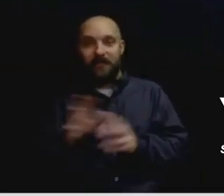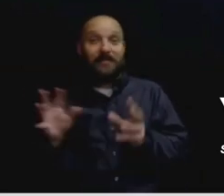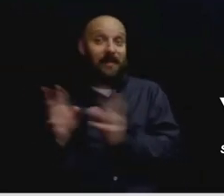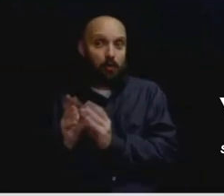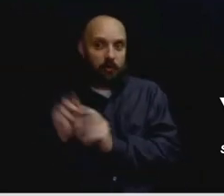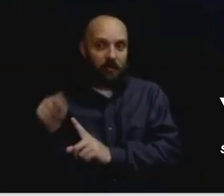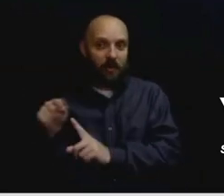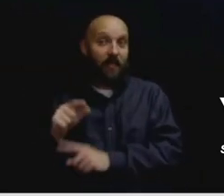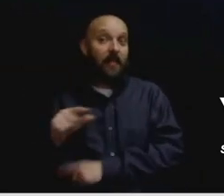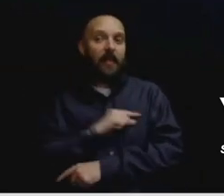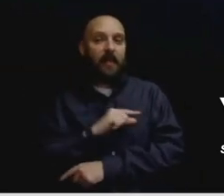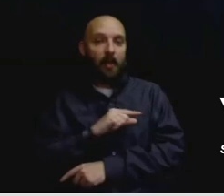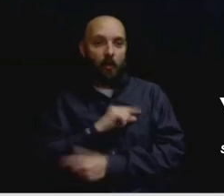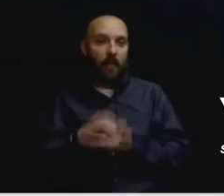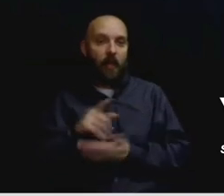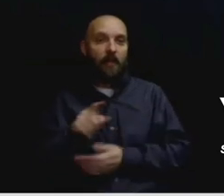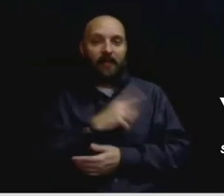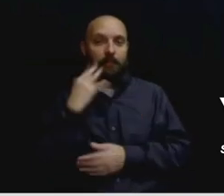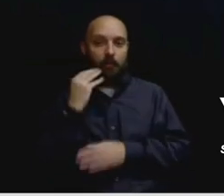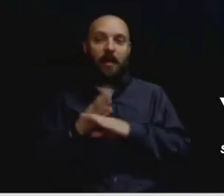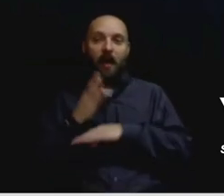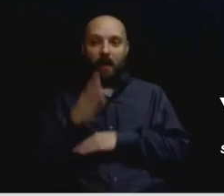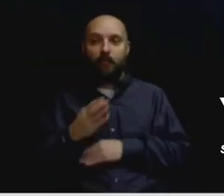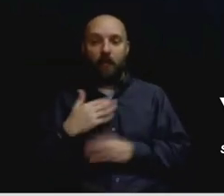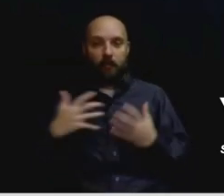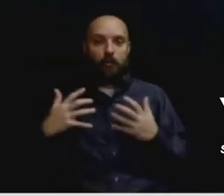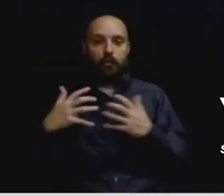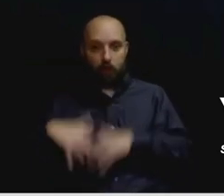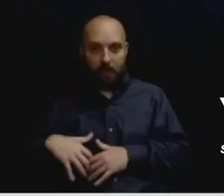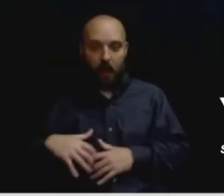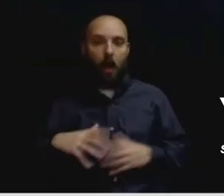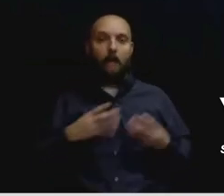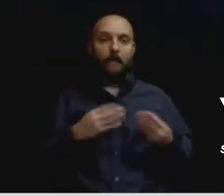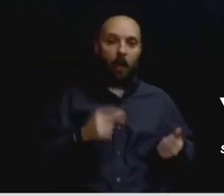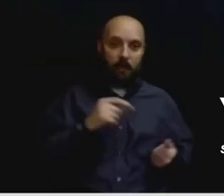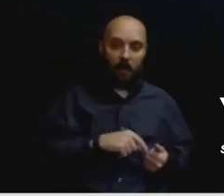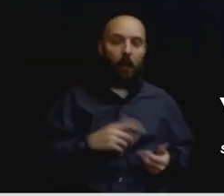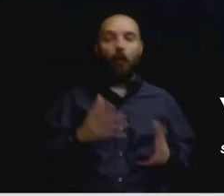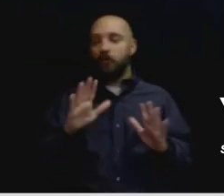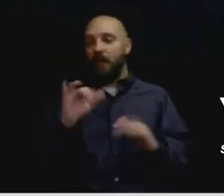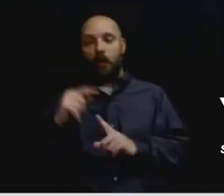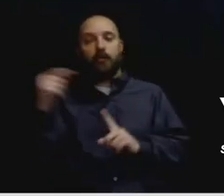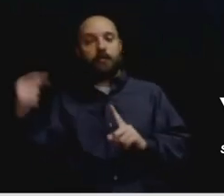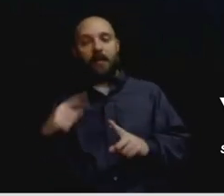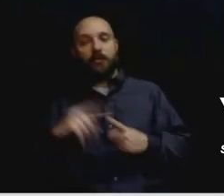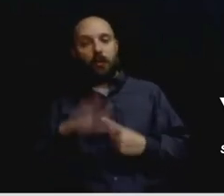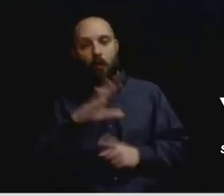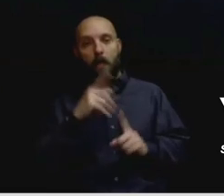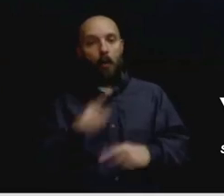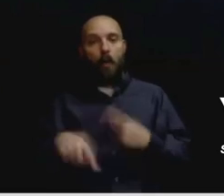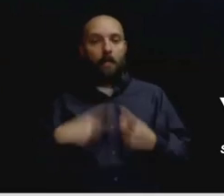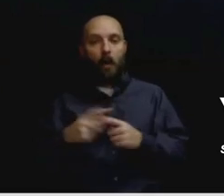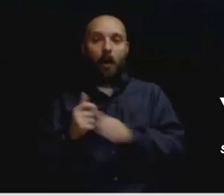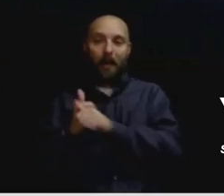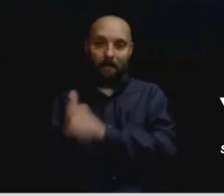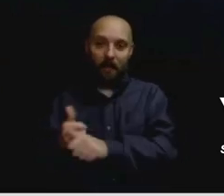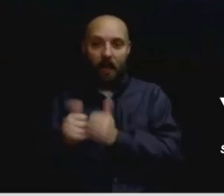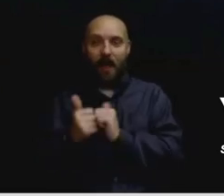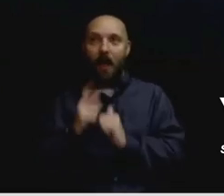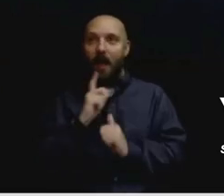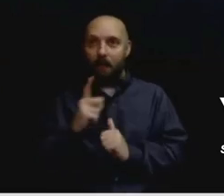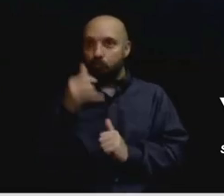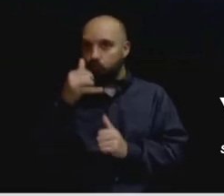that you experience after having a shutdown and meltdown, which just goes back to your point about compliance and how absolutely